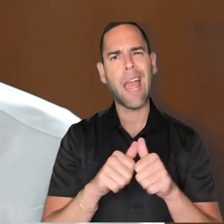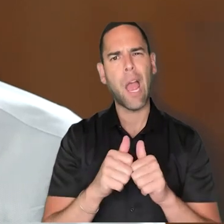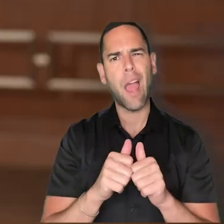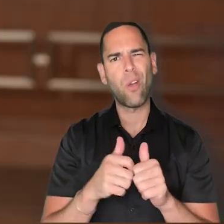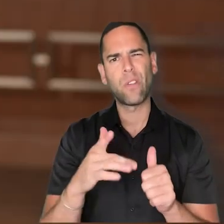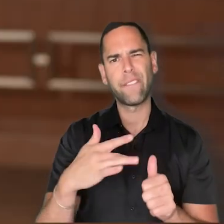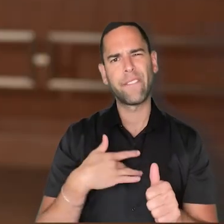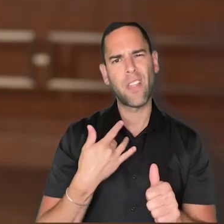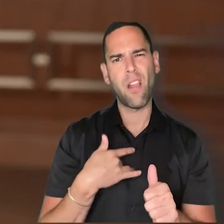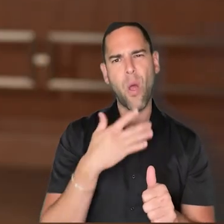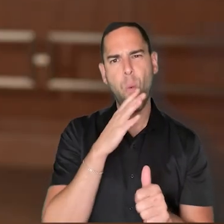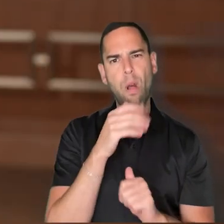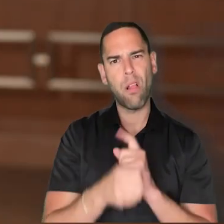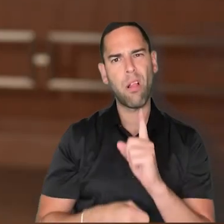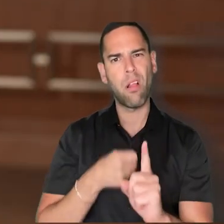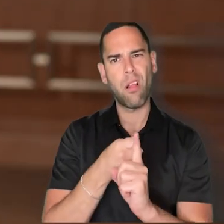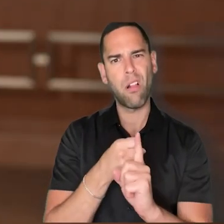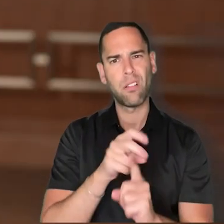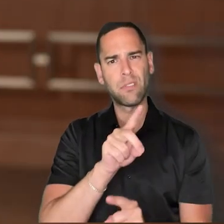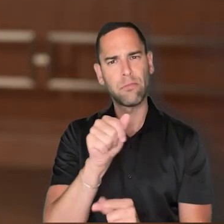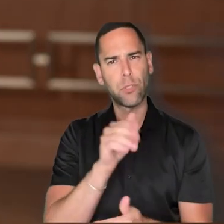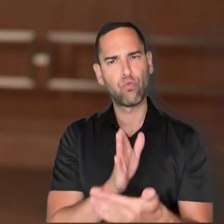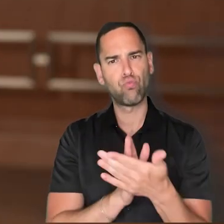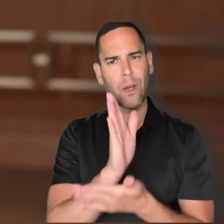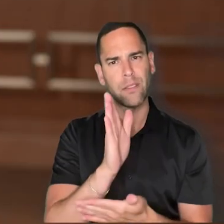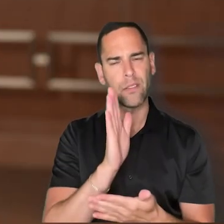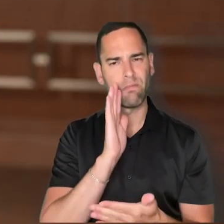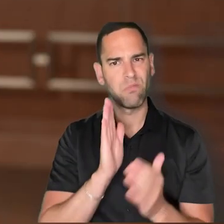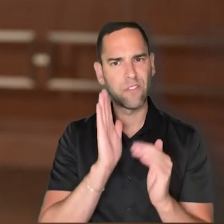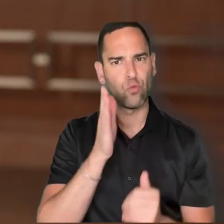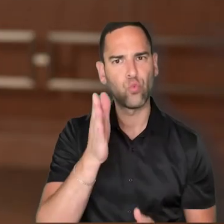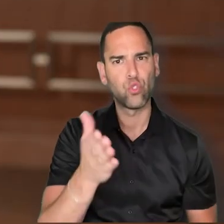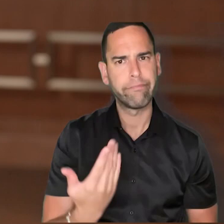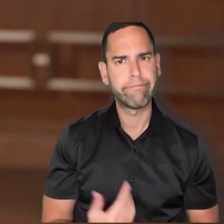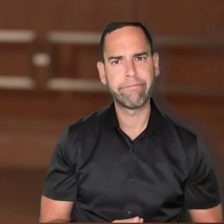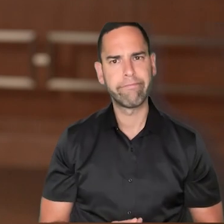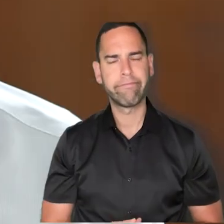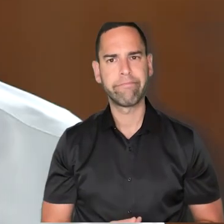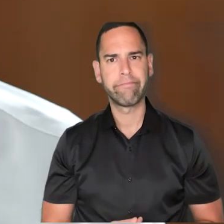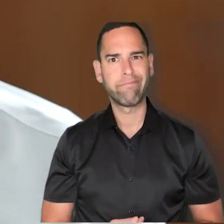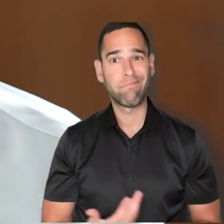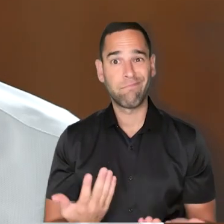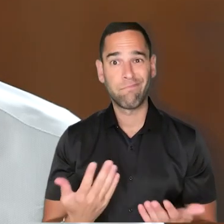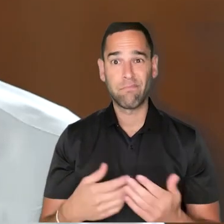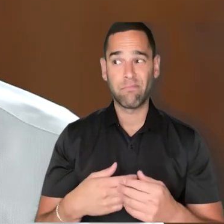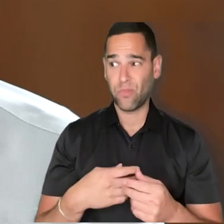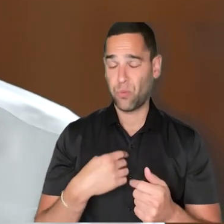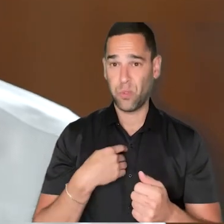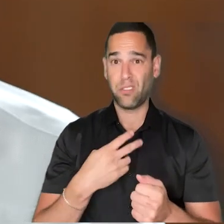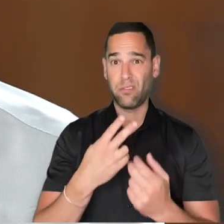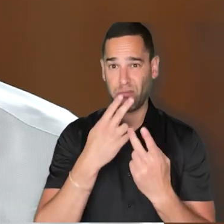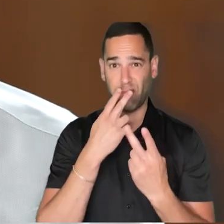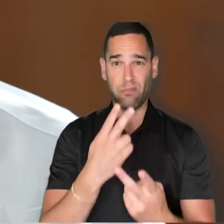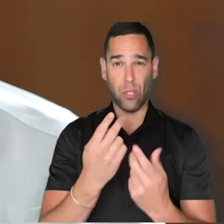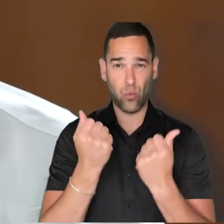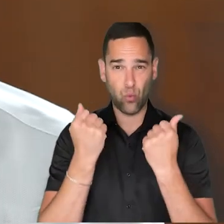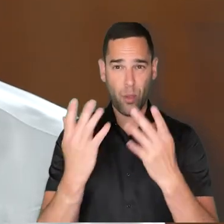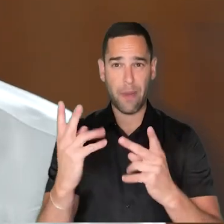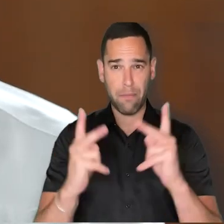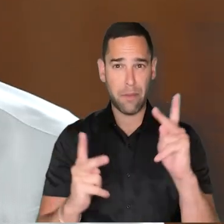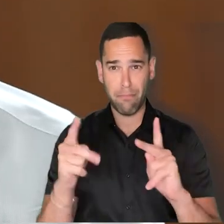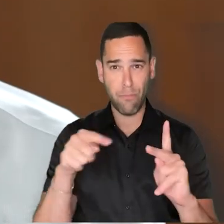pandemic is going to affect disability rights from here on in after so many